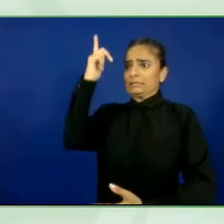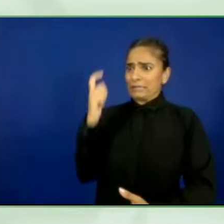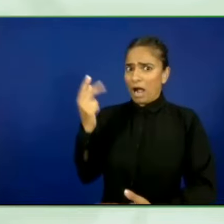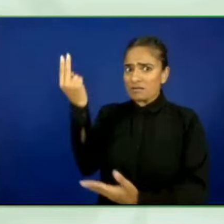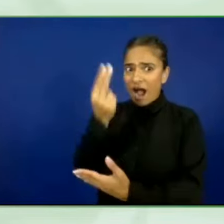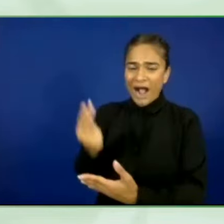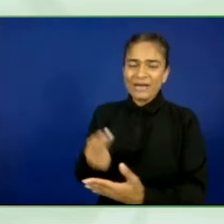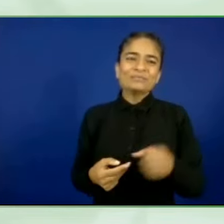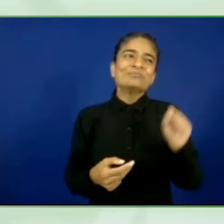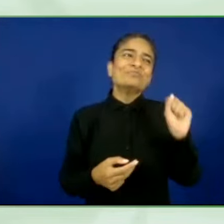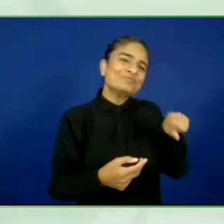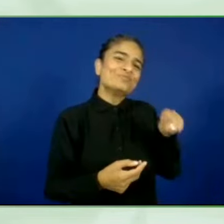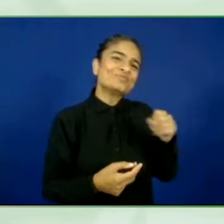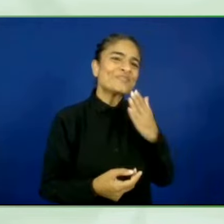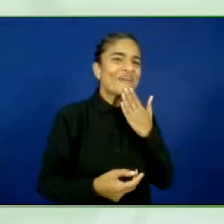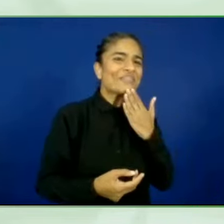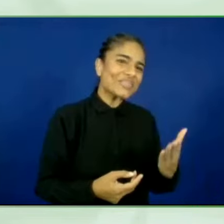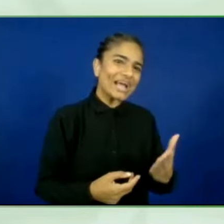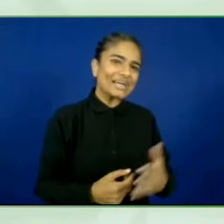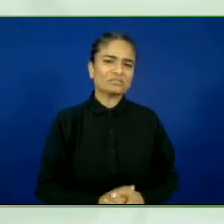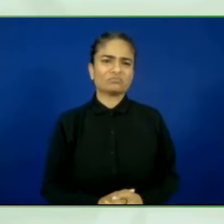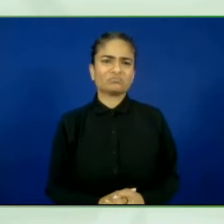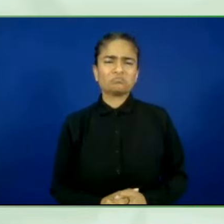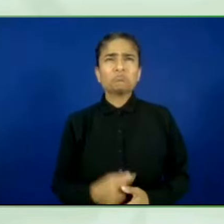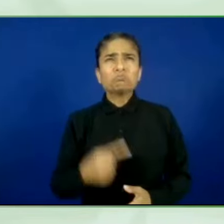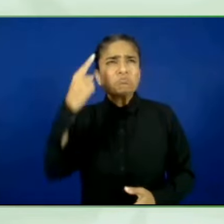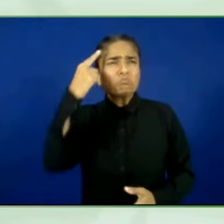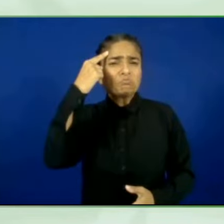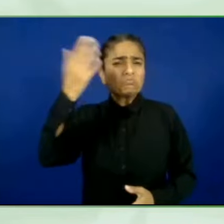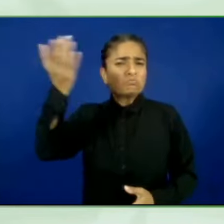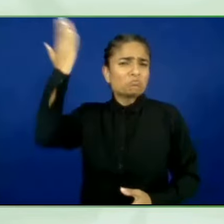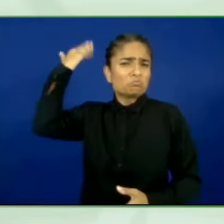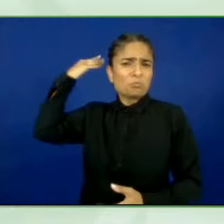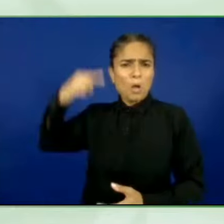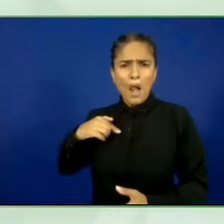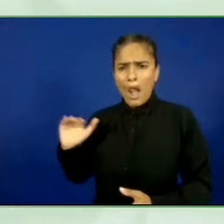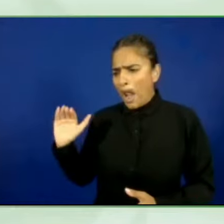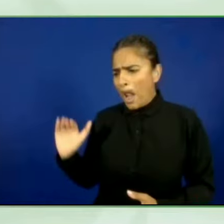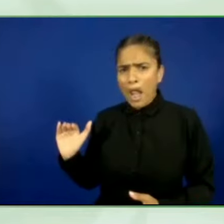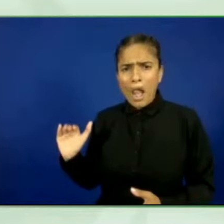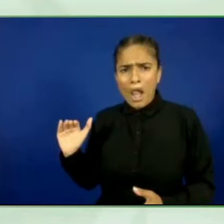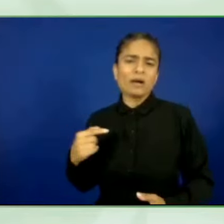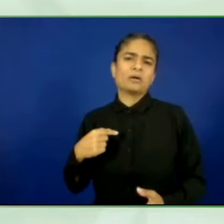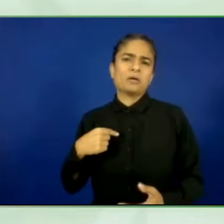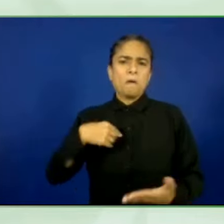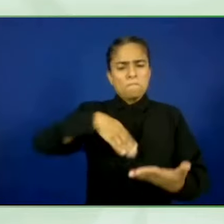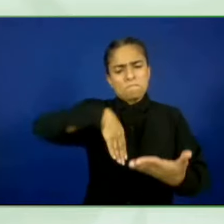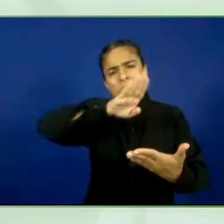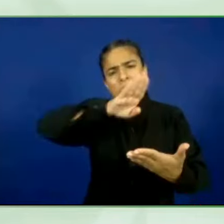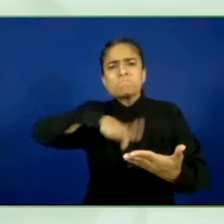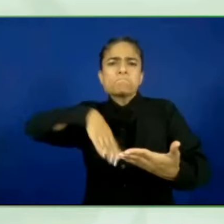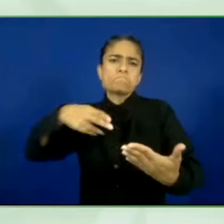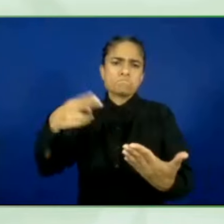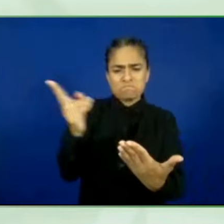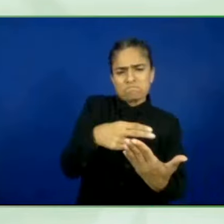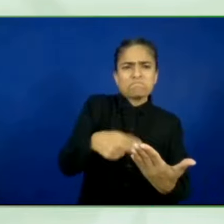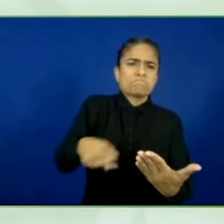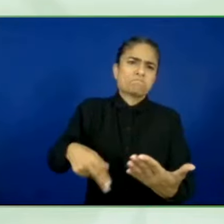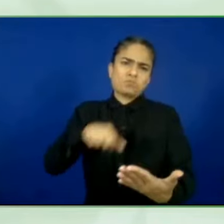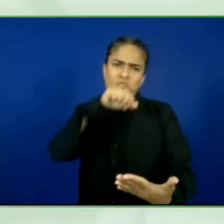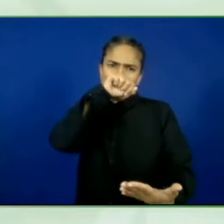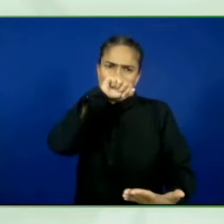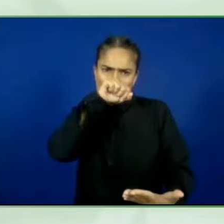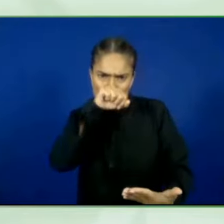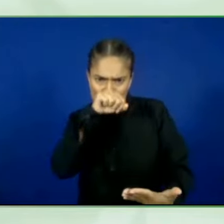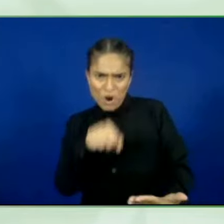did a lot of like painting and drawing at a very young age, and my mom saw